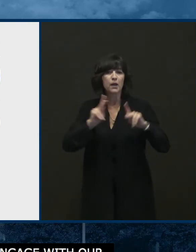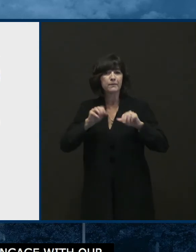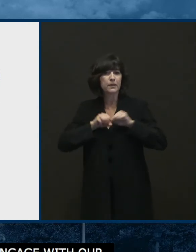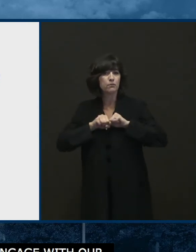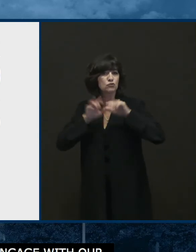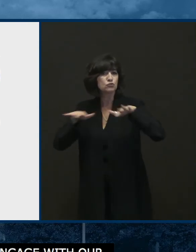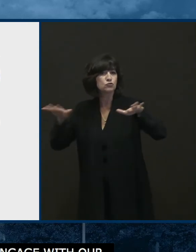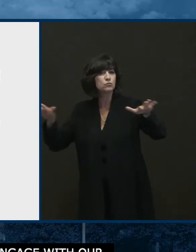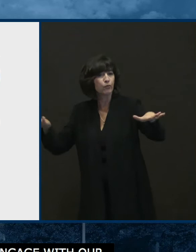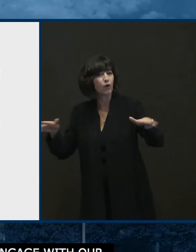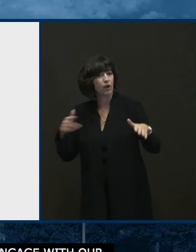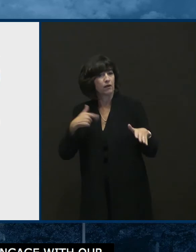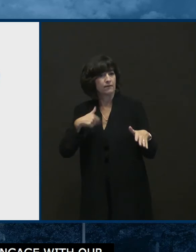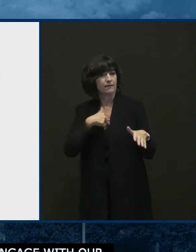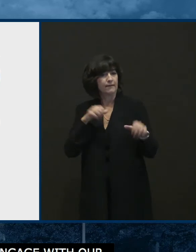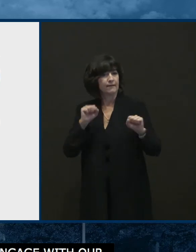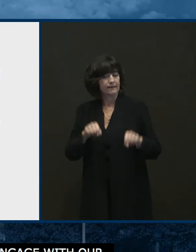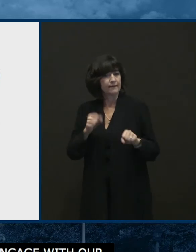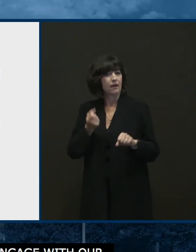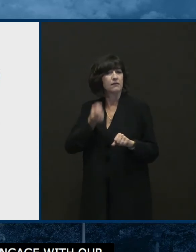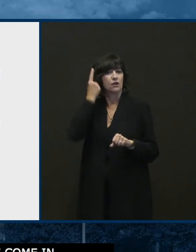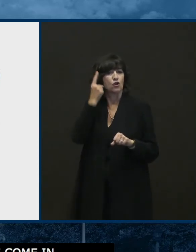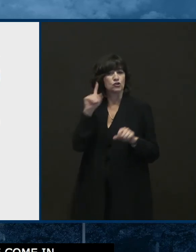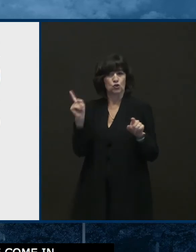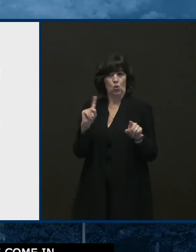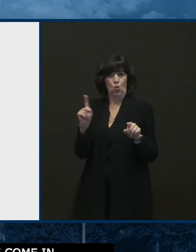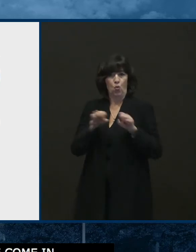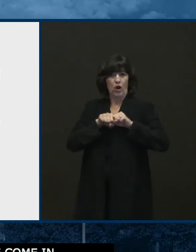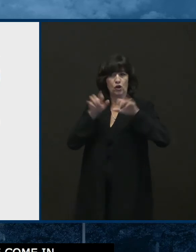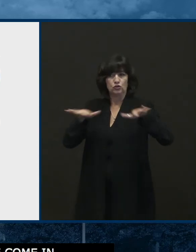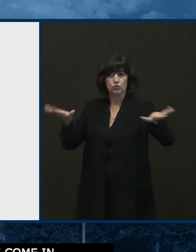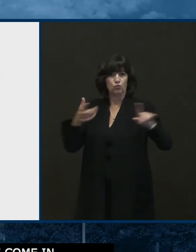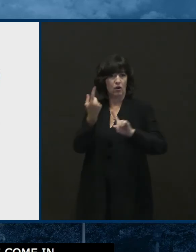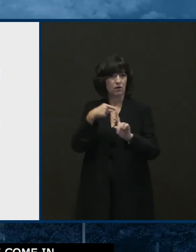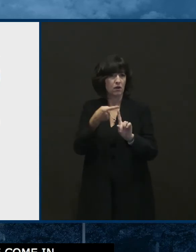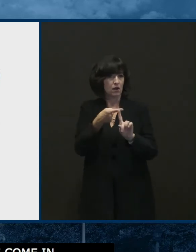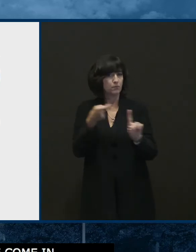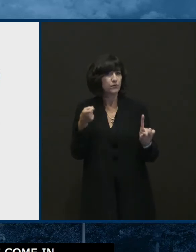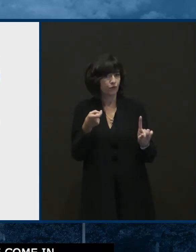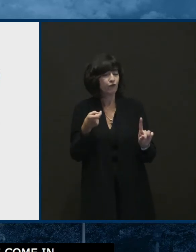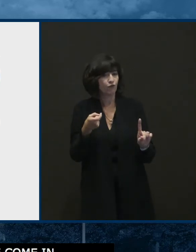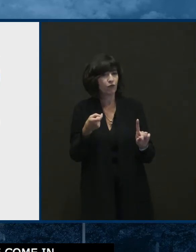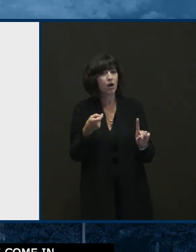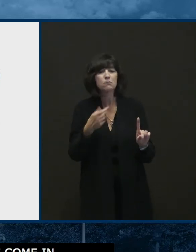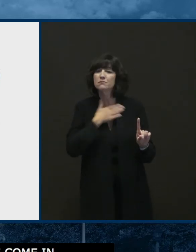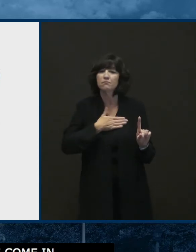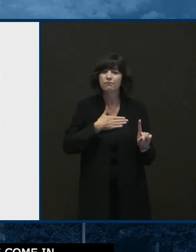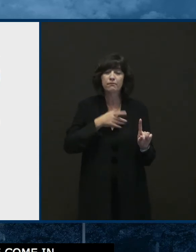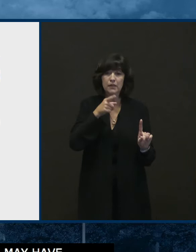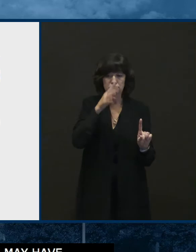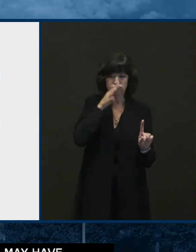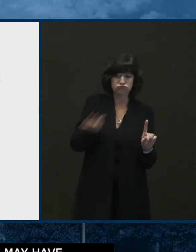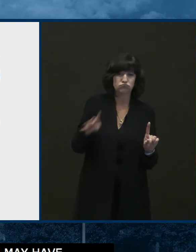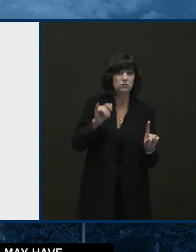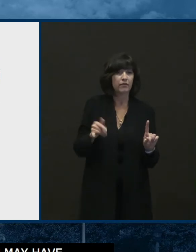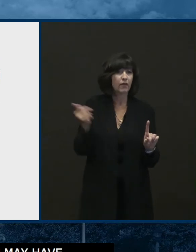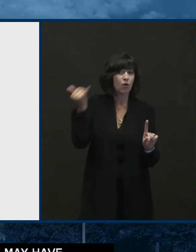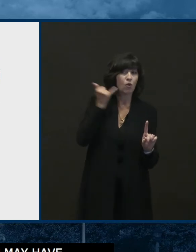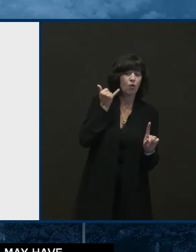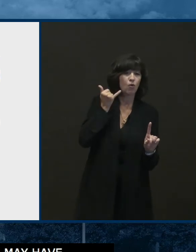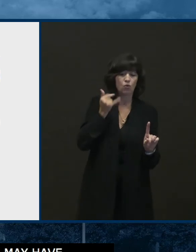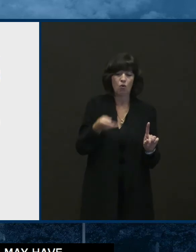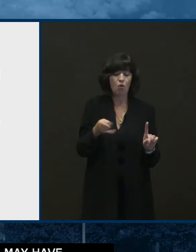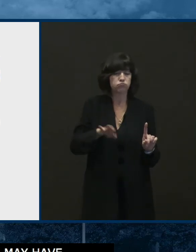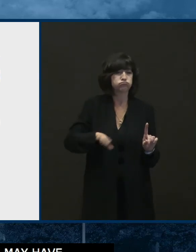and so we have a better idea of where the spread is coming from, what are the hot spots. Dr. Rattay did give you some idea of some